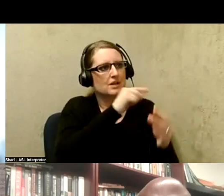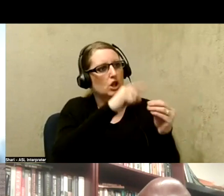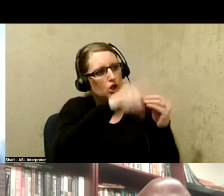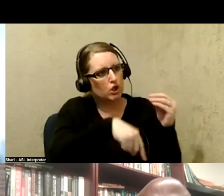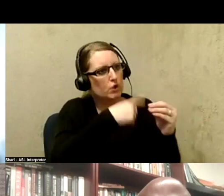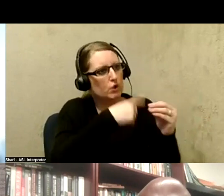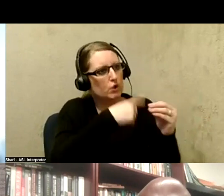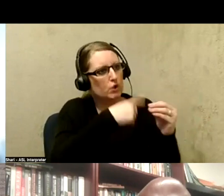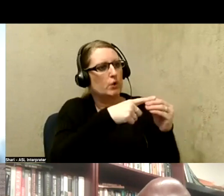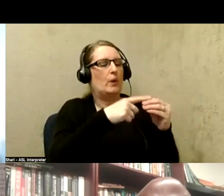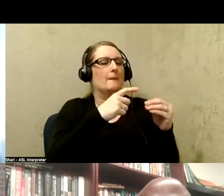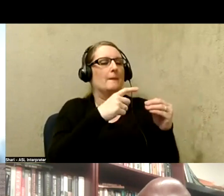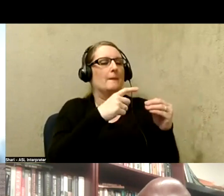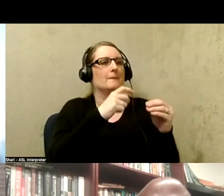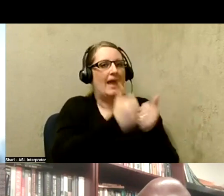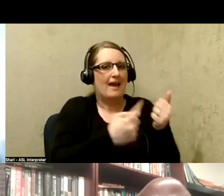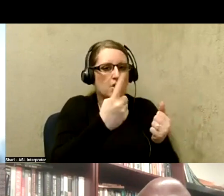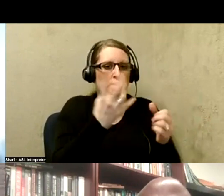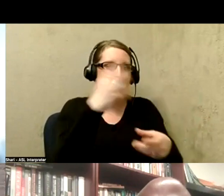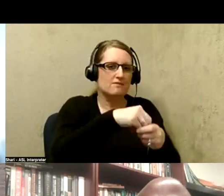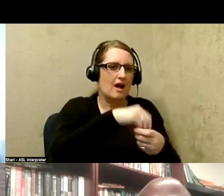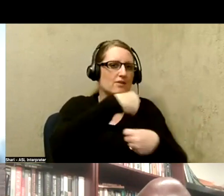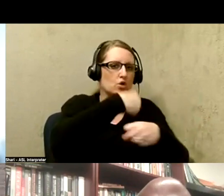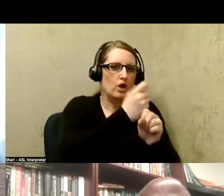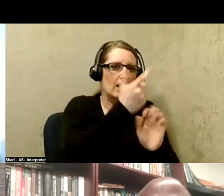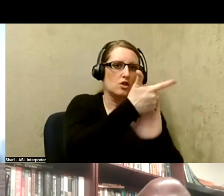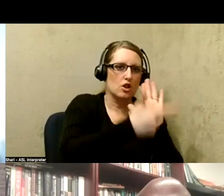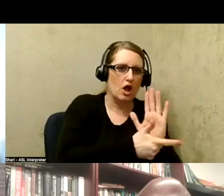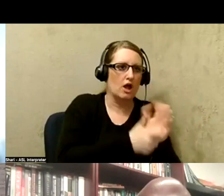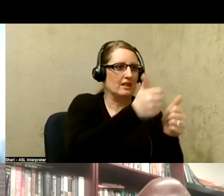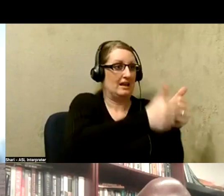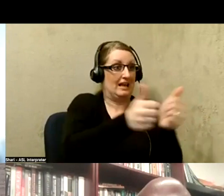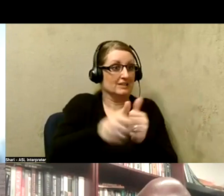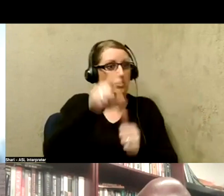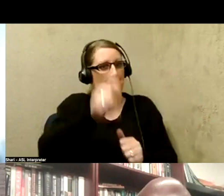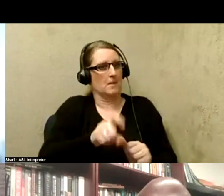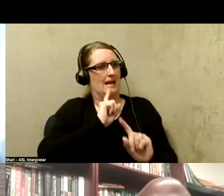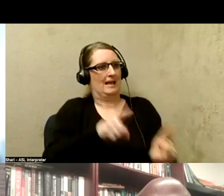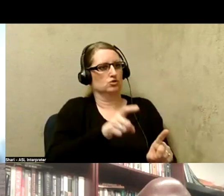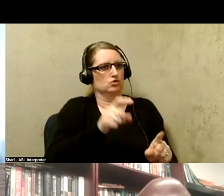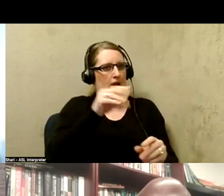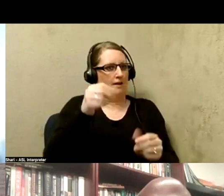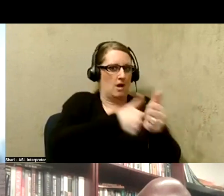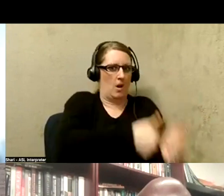involved in creating law that then each will be subject to.